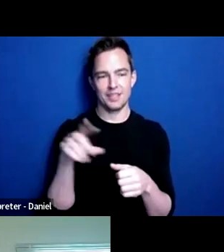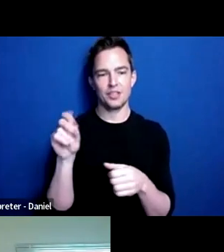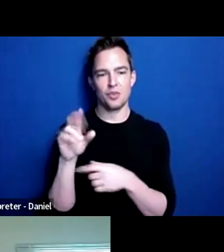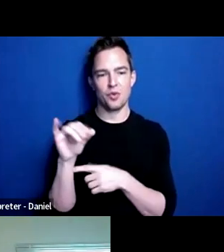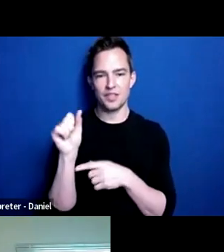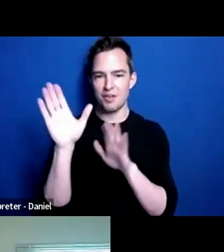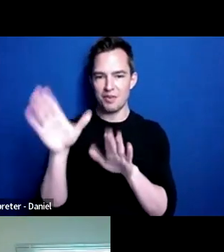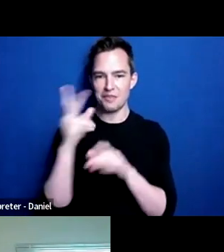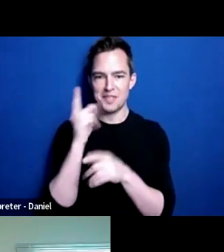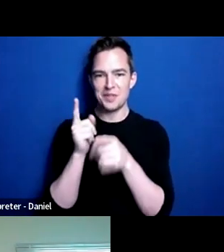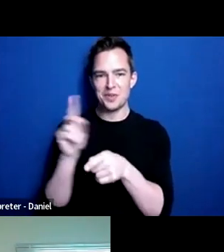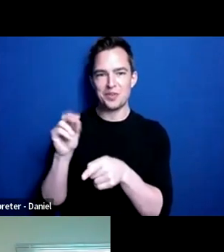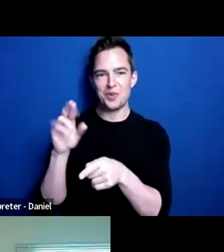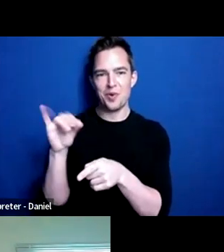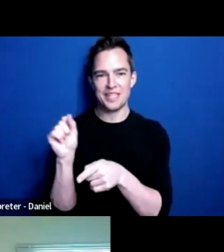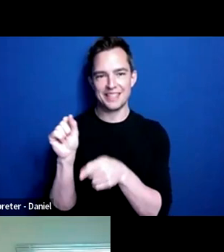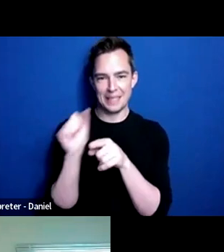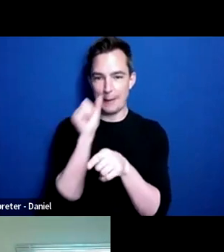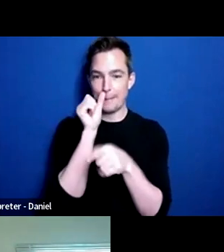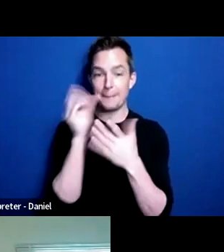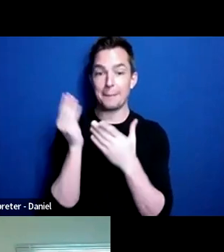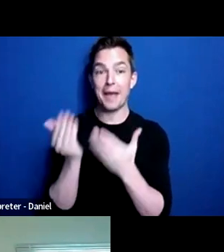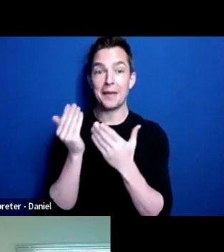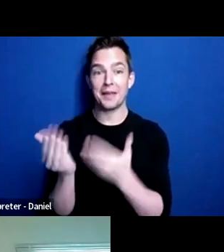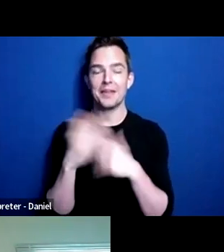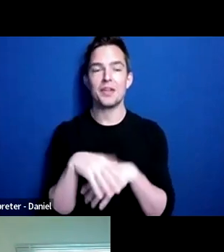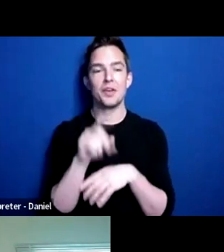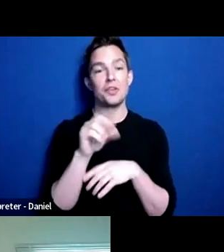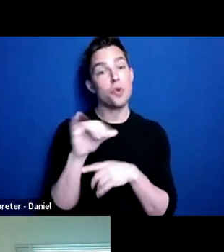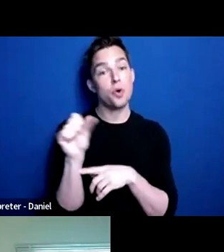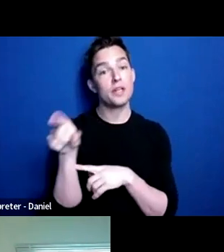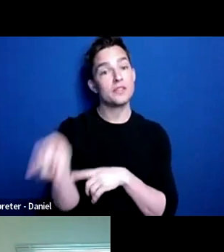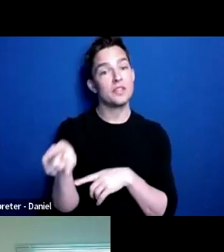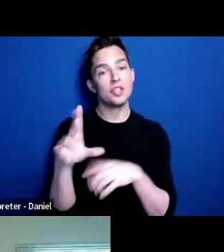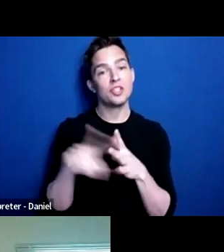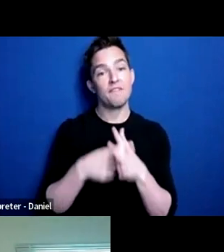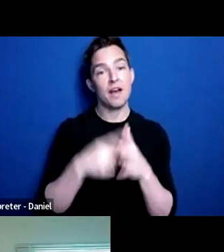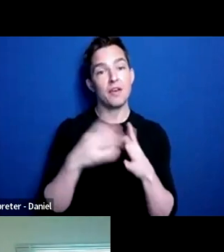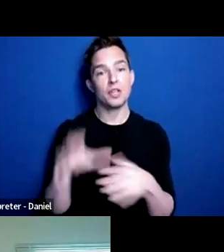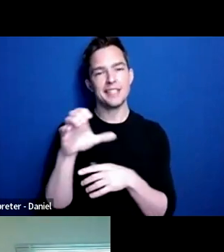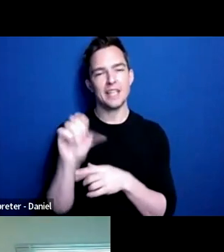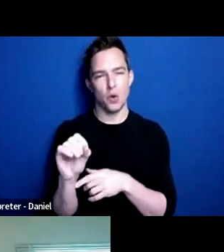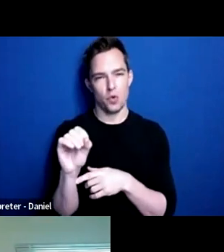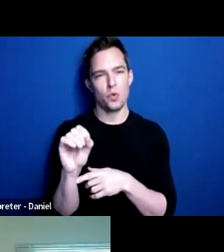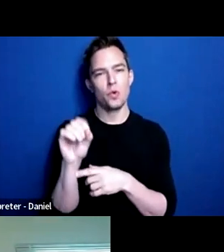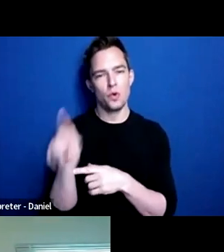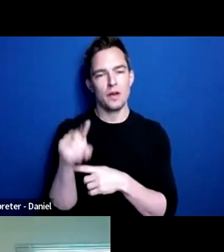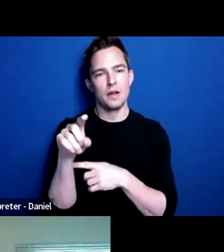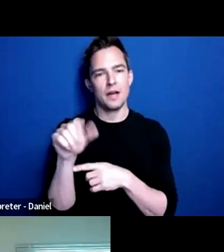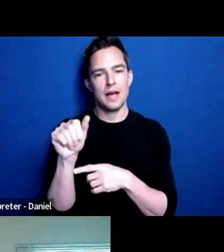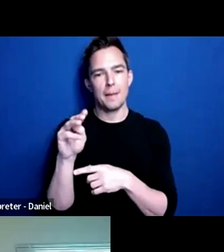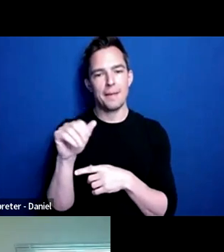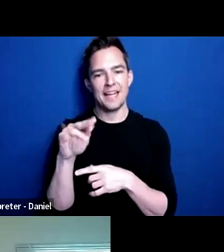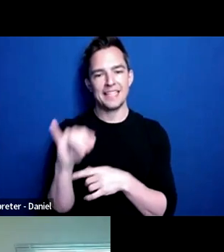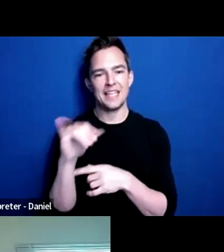see you. Thank you. Thank you. And so Doris is the founder and CEO of the Imani